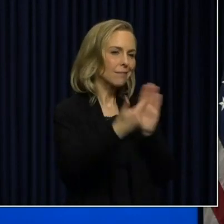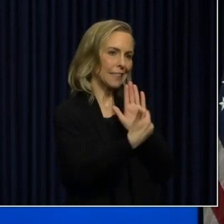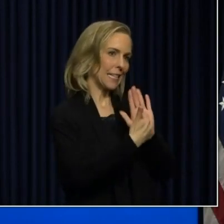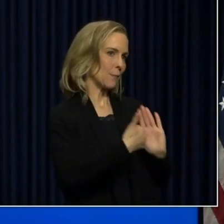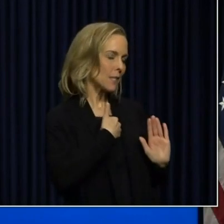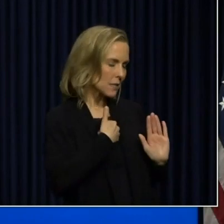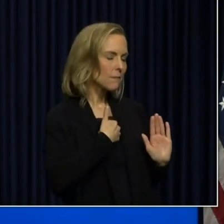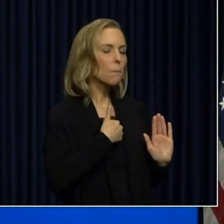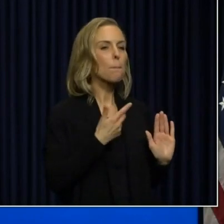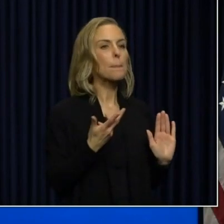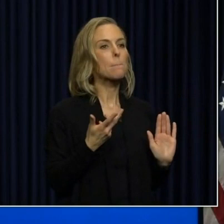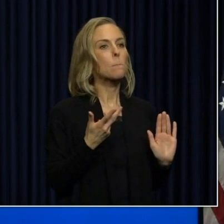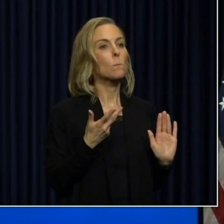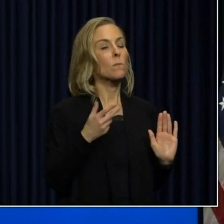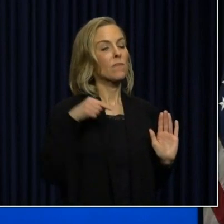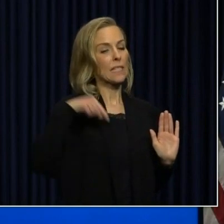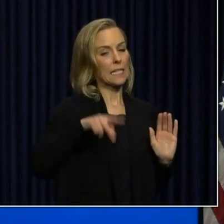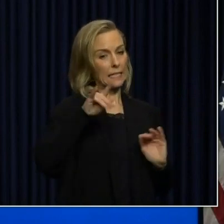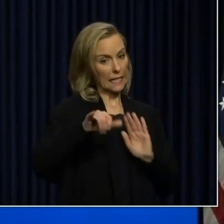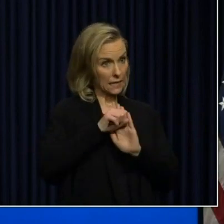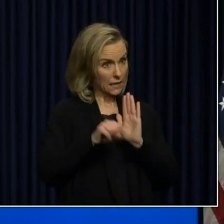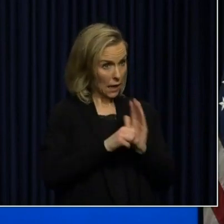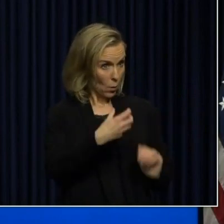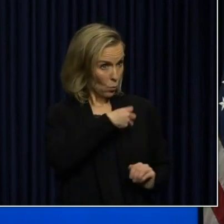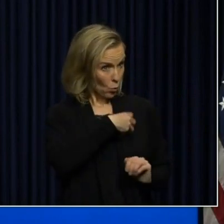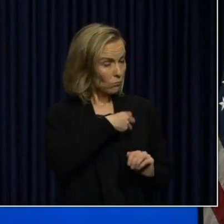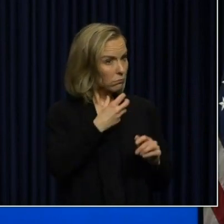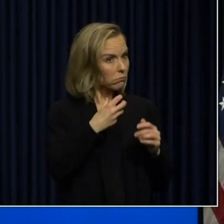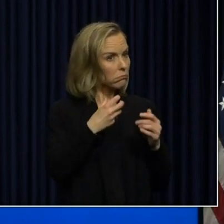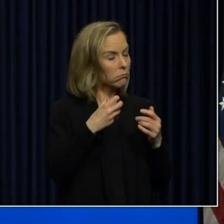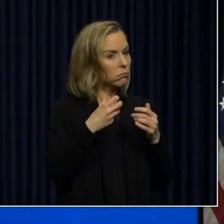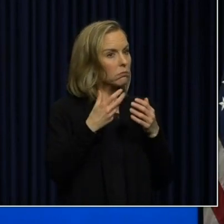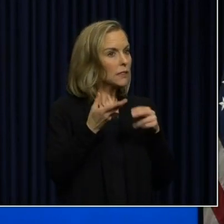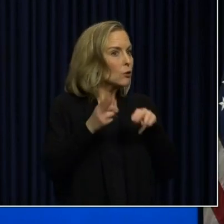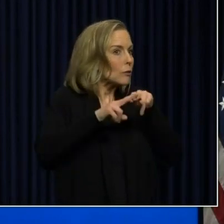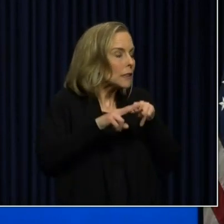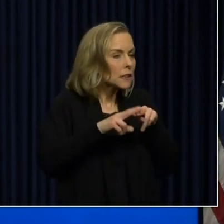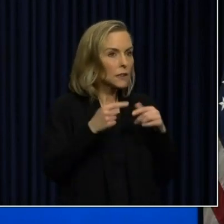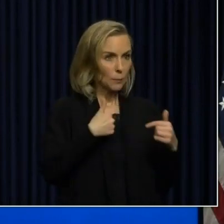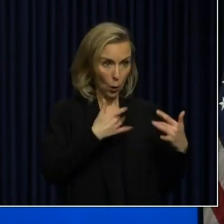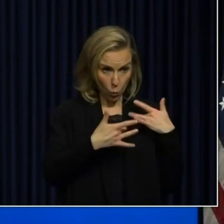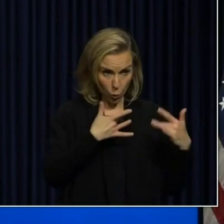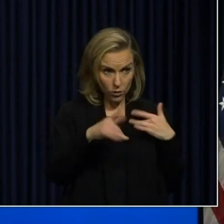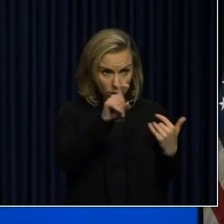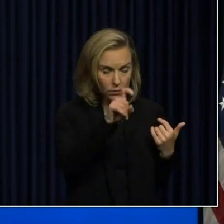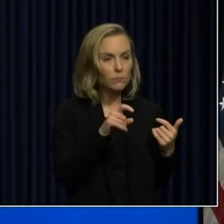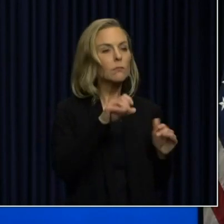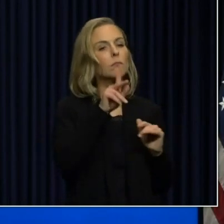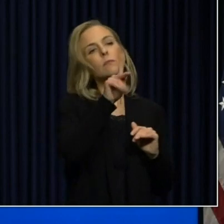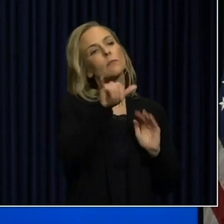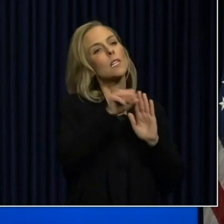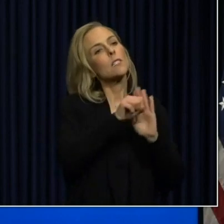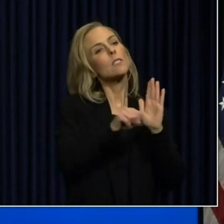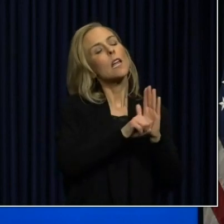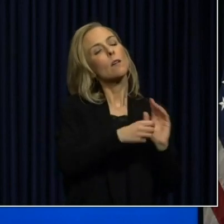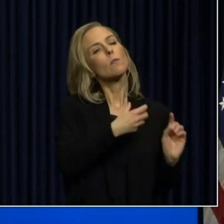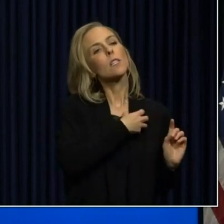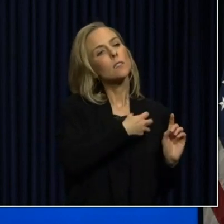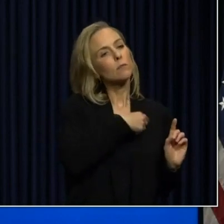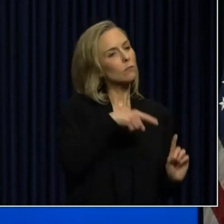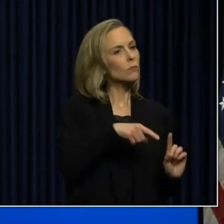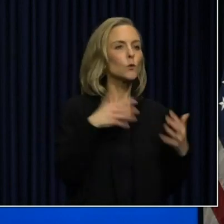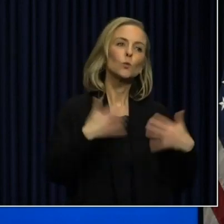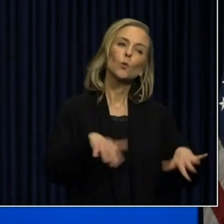me, and is the Kentucky State Police doing any more, and am I worried? The Kentucky State Police is